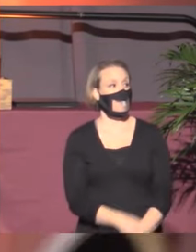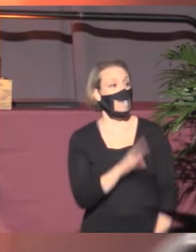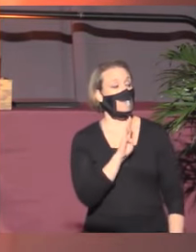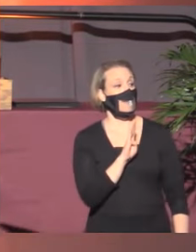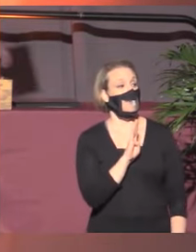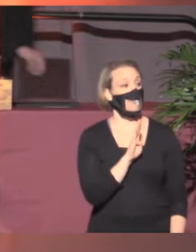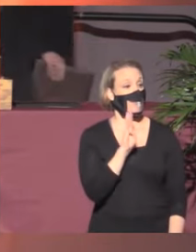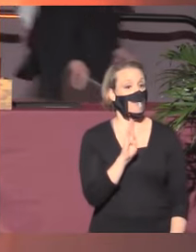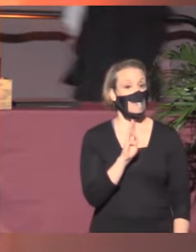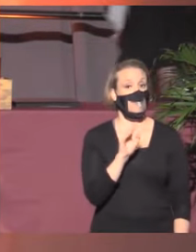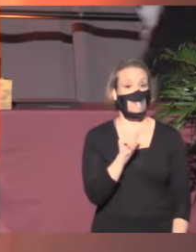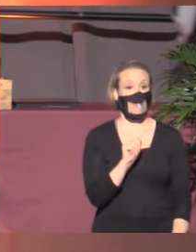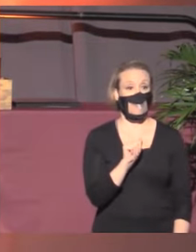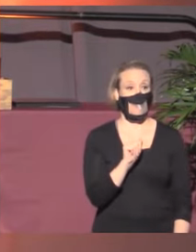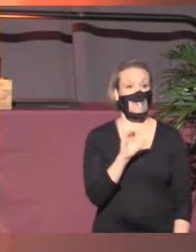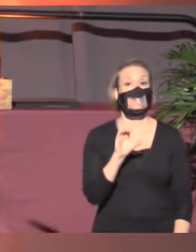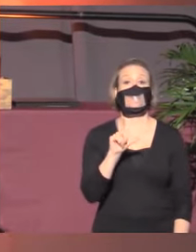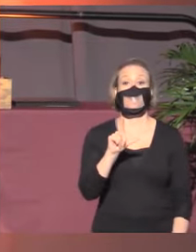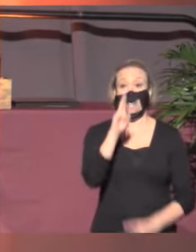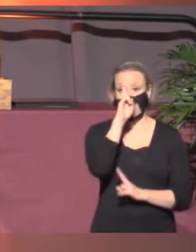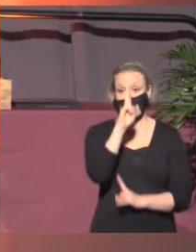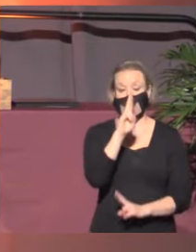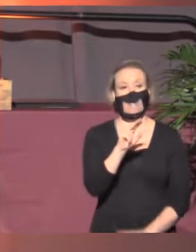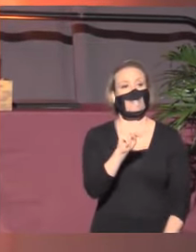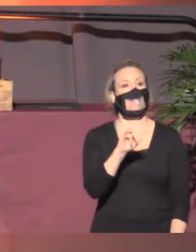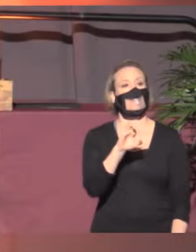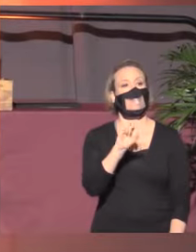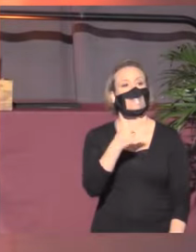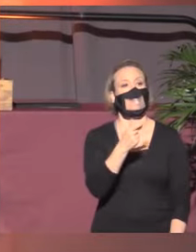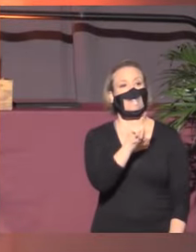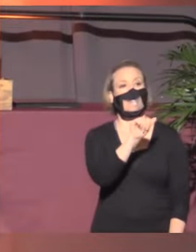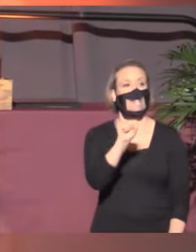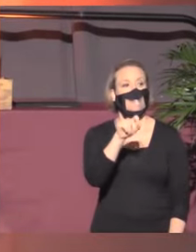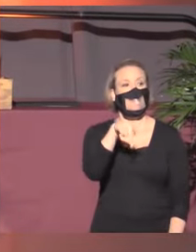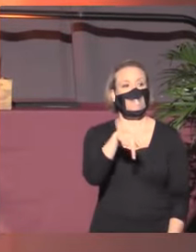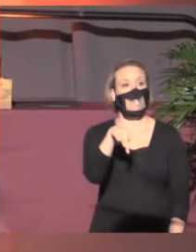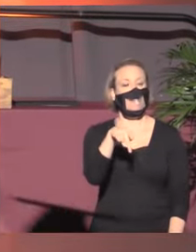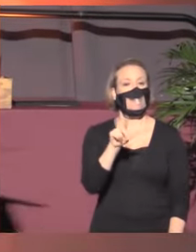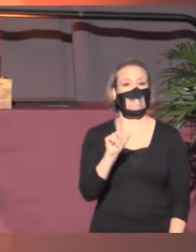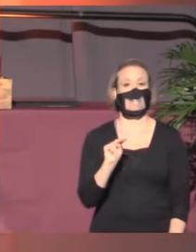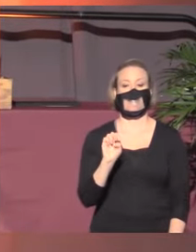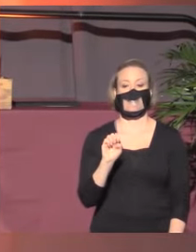Bachelor of Business Administration, cum laude, Nicholas P. Nelson.